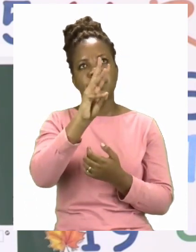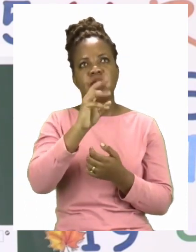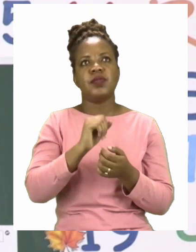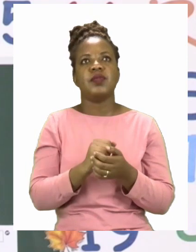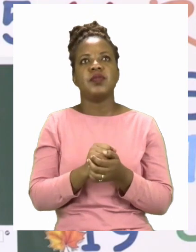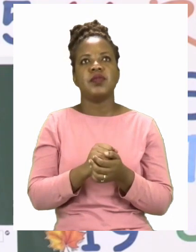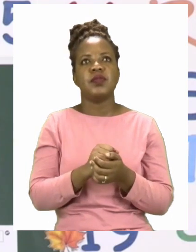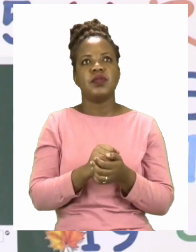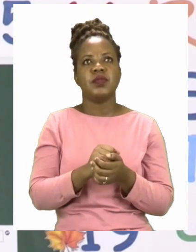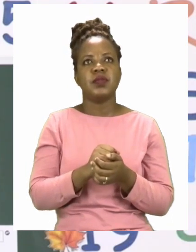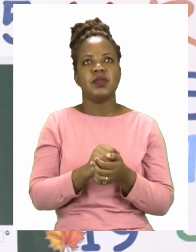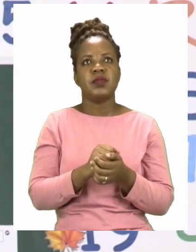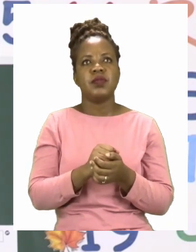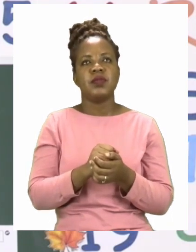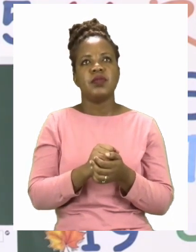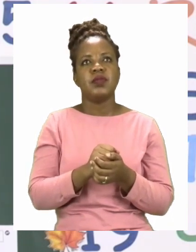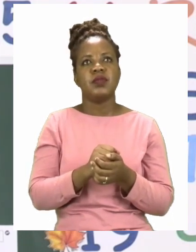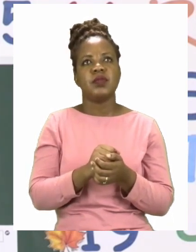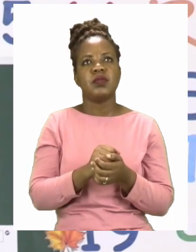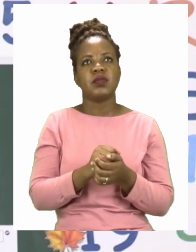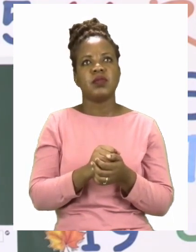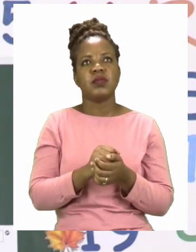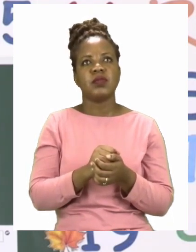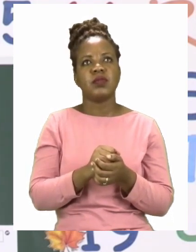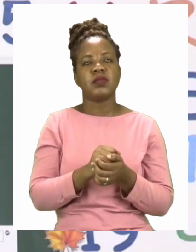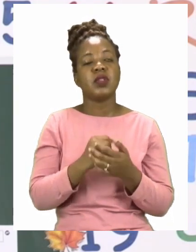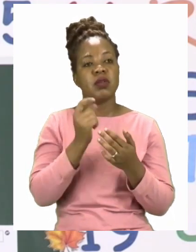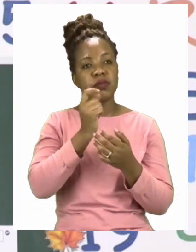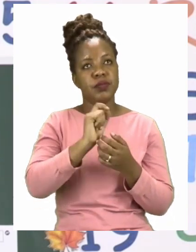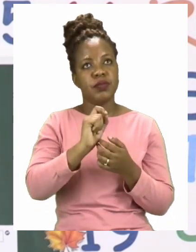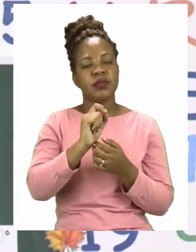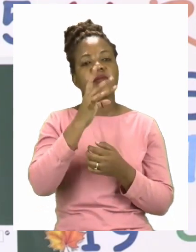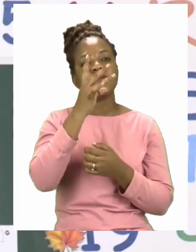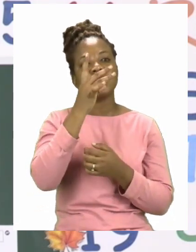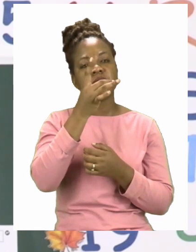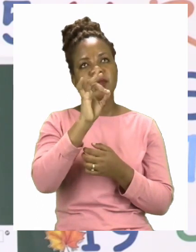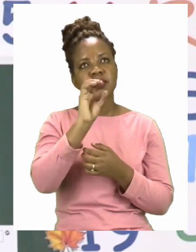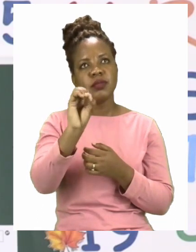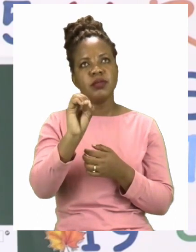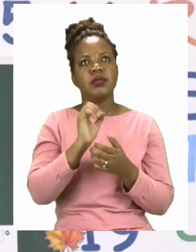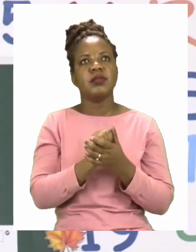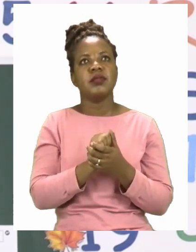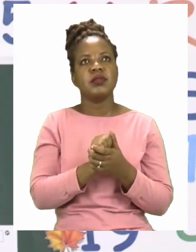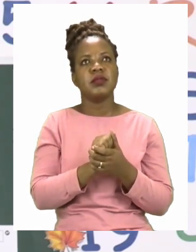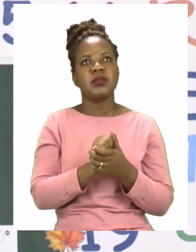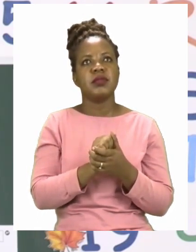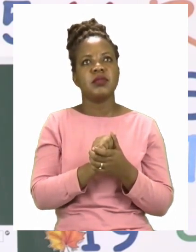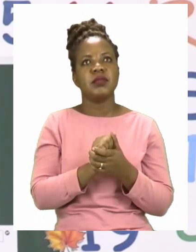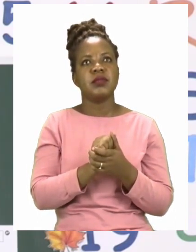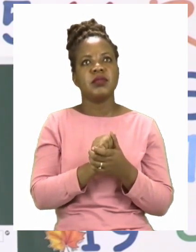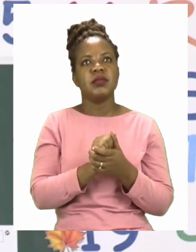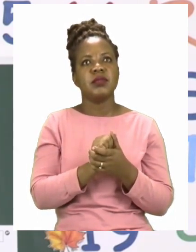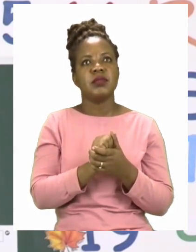all the way and counting on the number line, we are going to write our 80 here. And then we are going